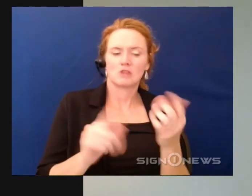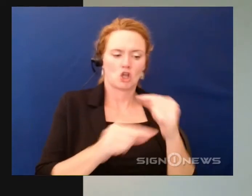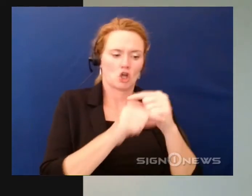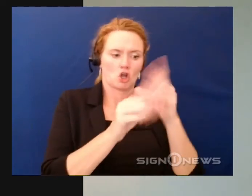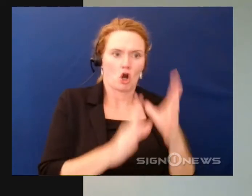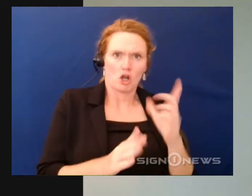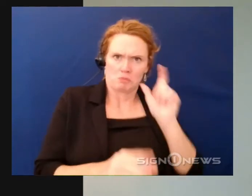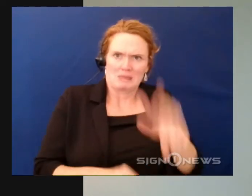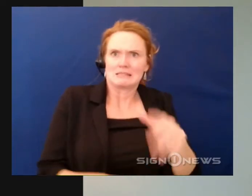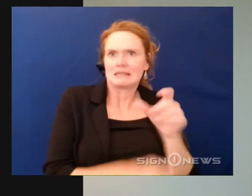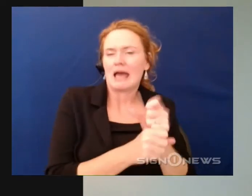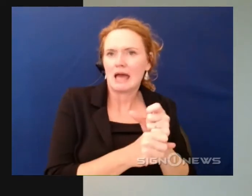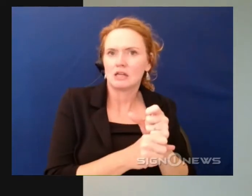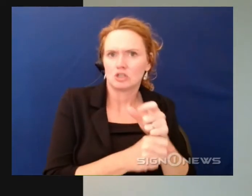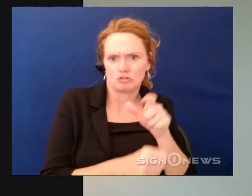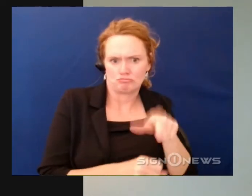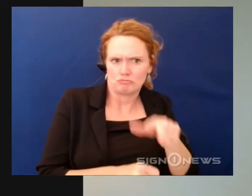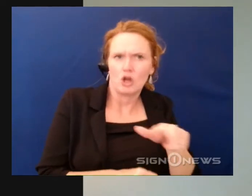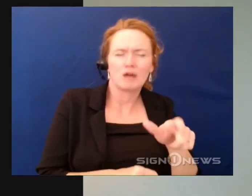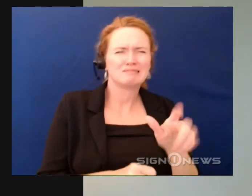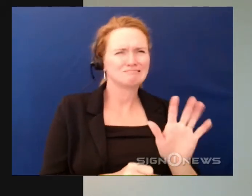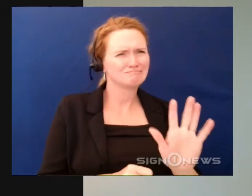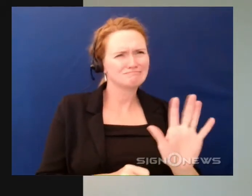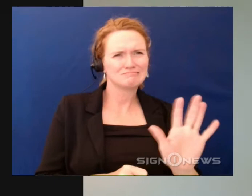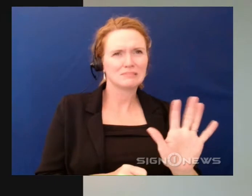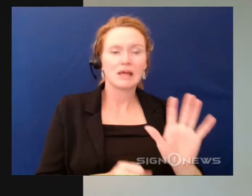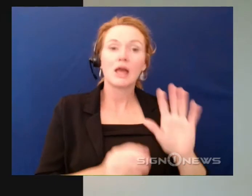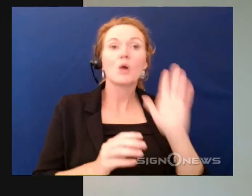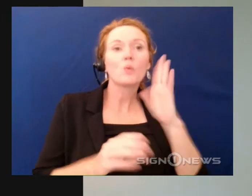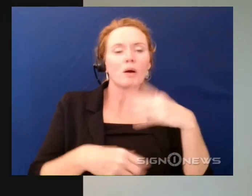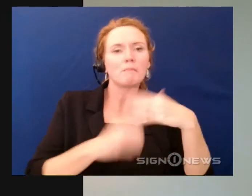that it is, to John's point, this magic shield,